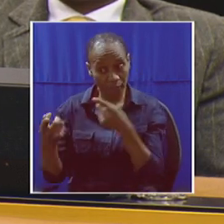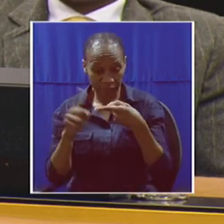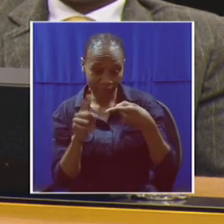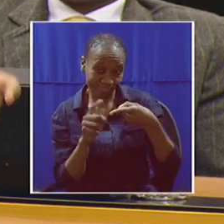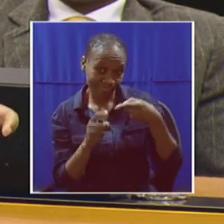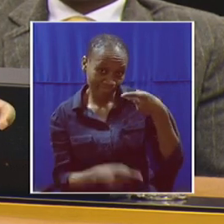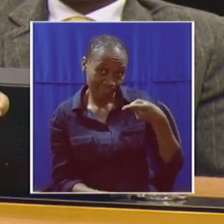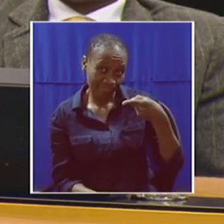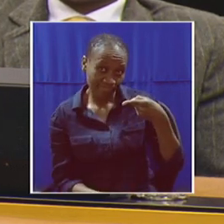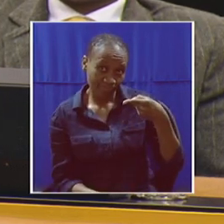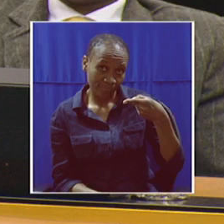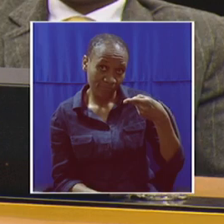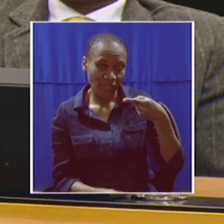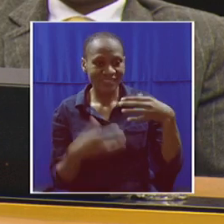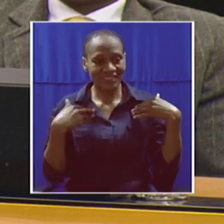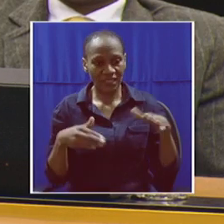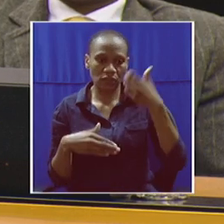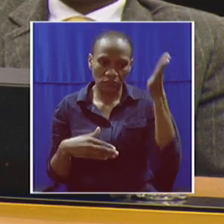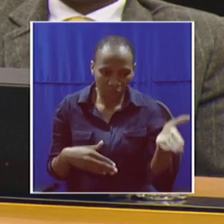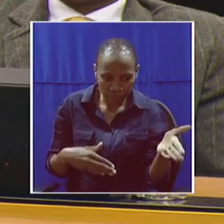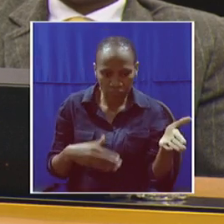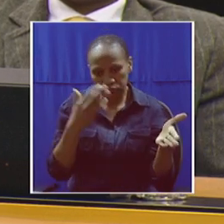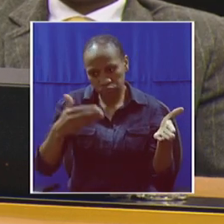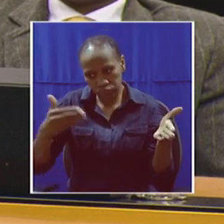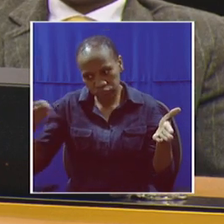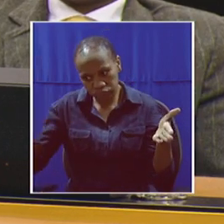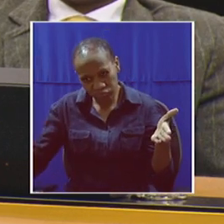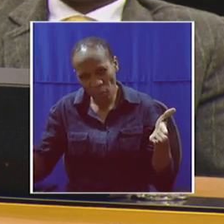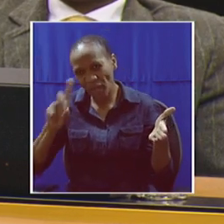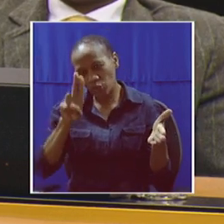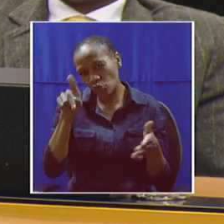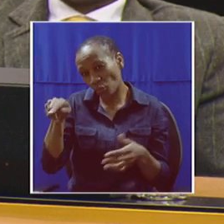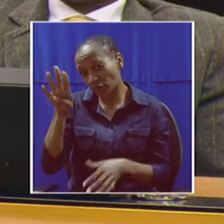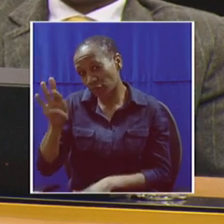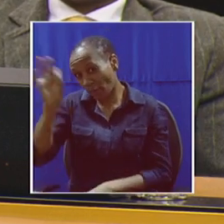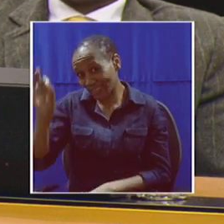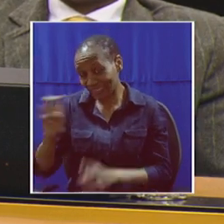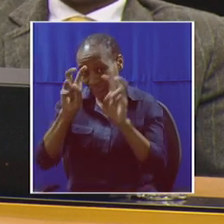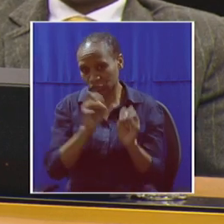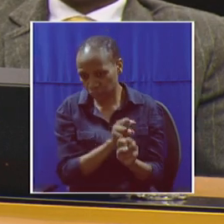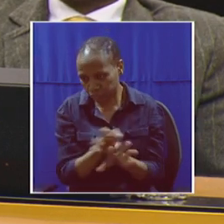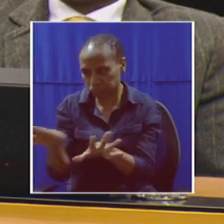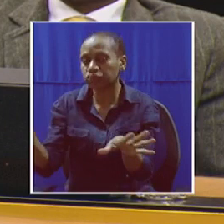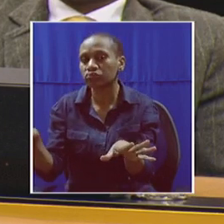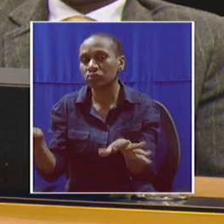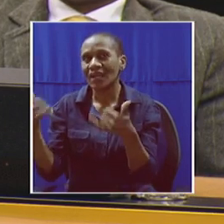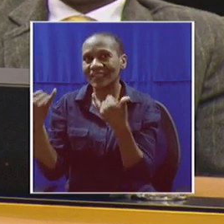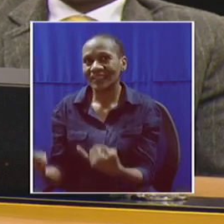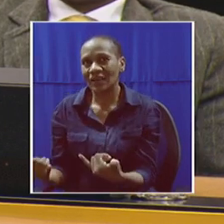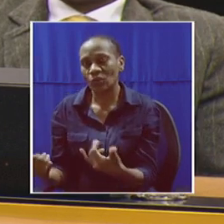at zero at point x it is supplying 2.4% of the energy now